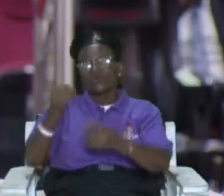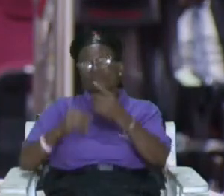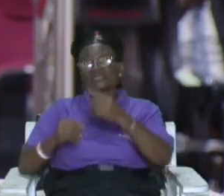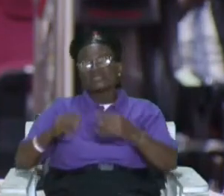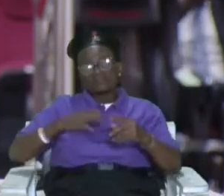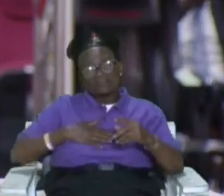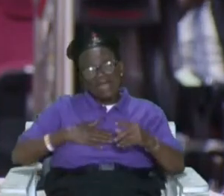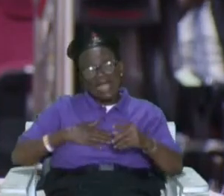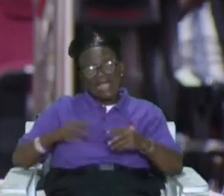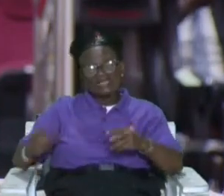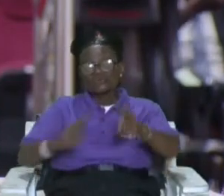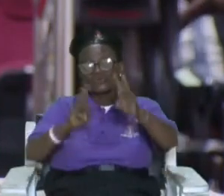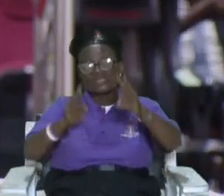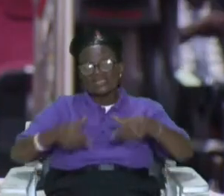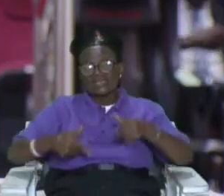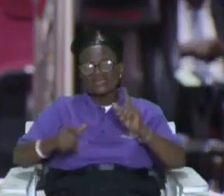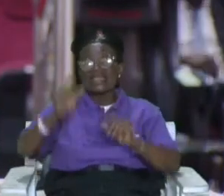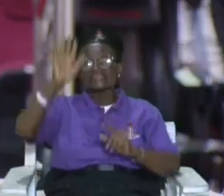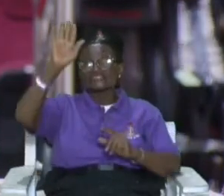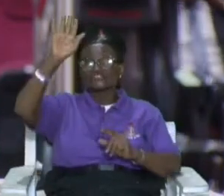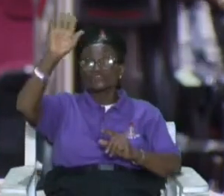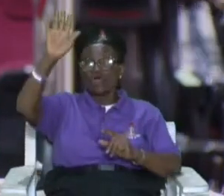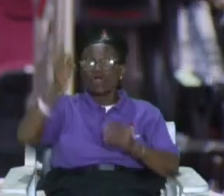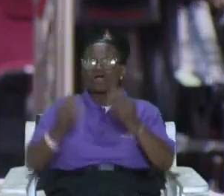let your fire consume.